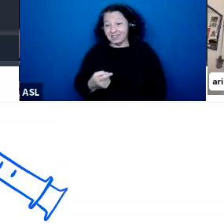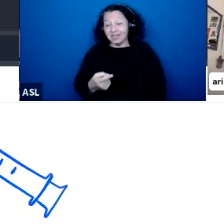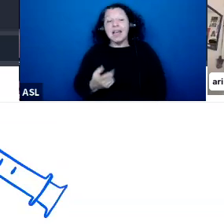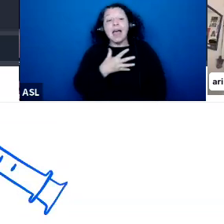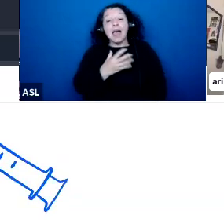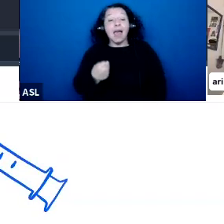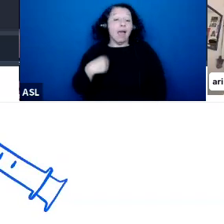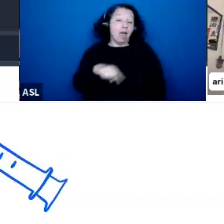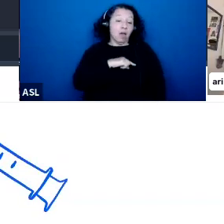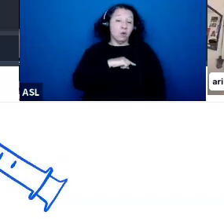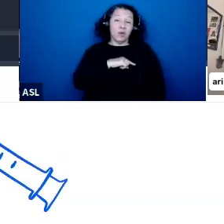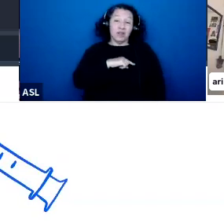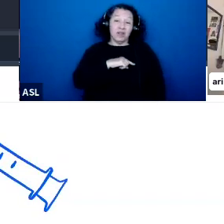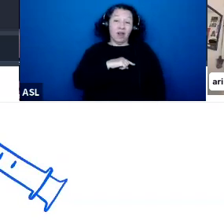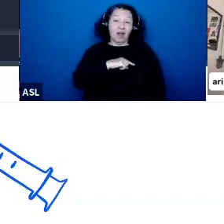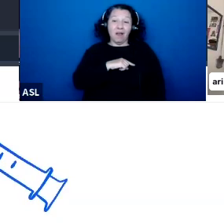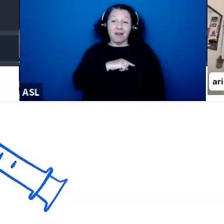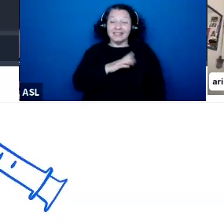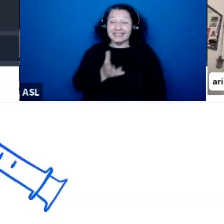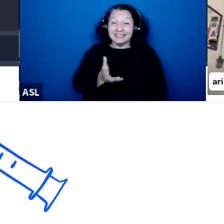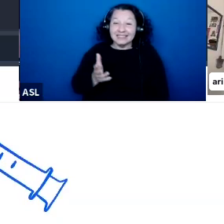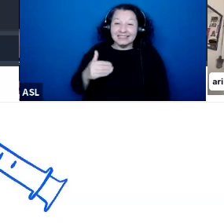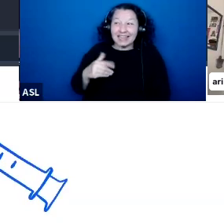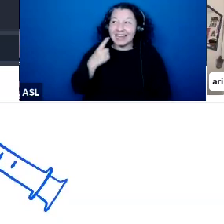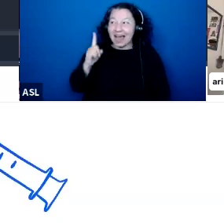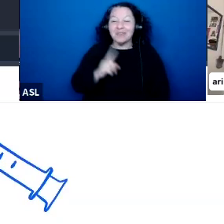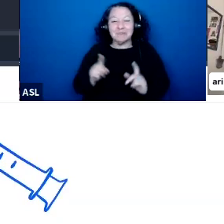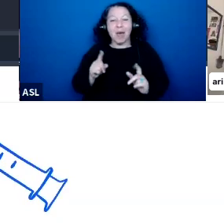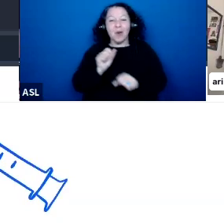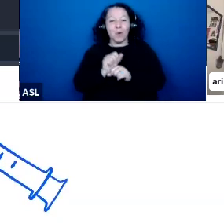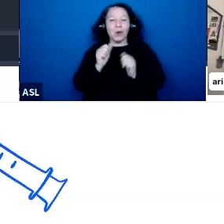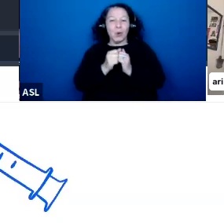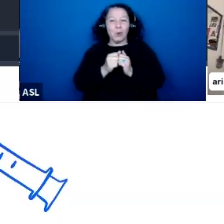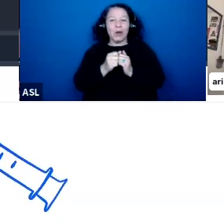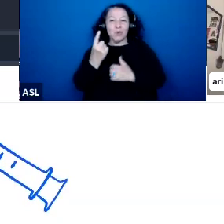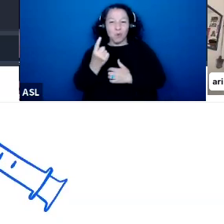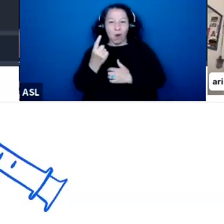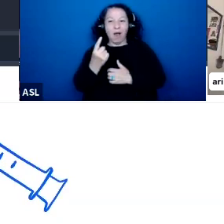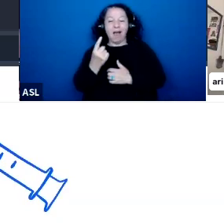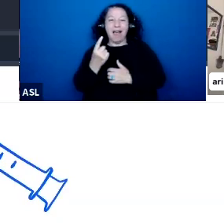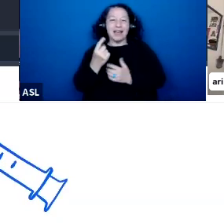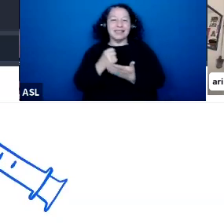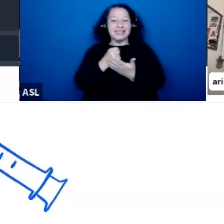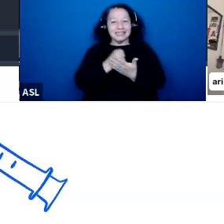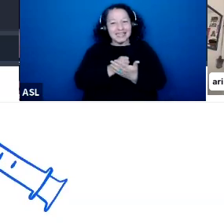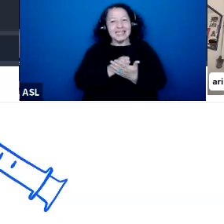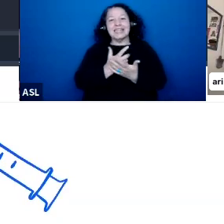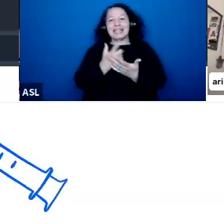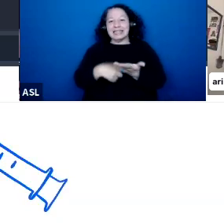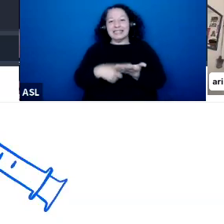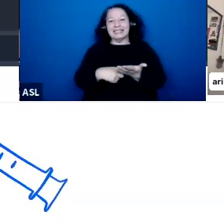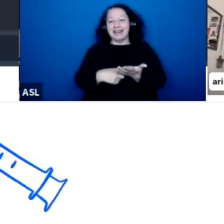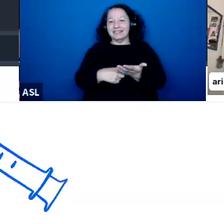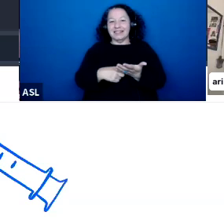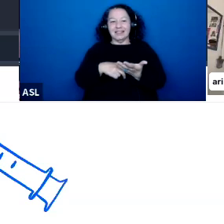resource. And we're working, date to be announced, but we're working on a scene that covers a lot of